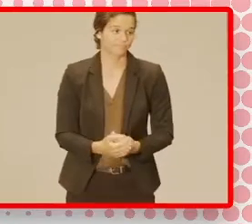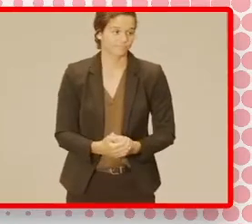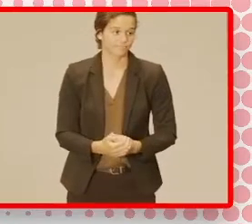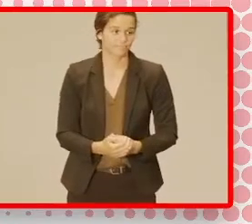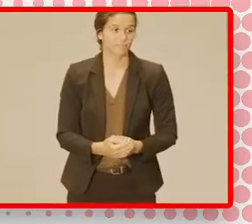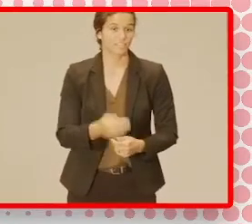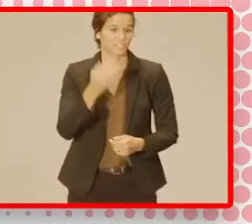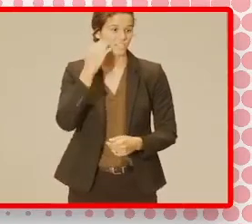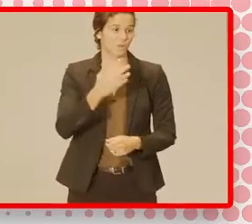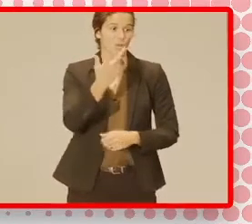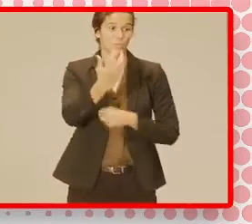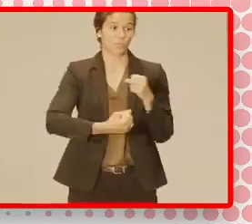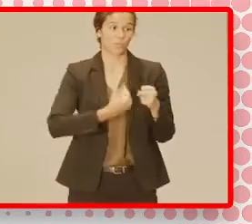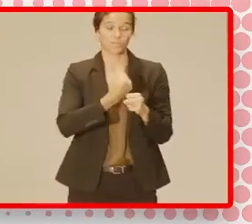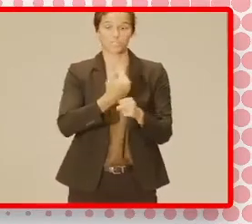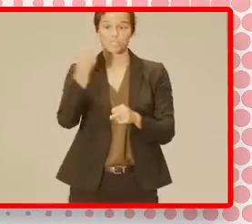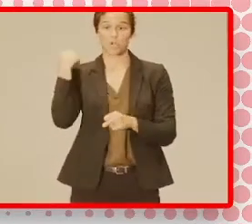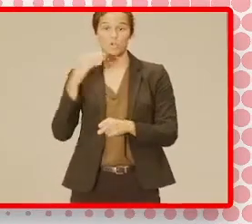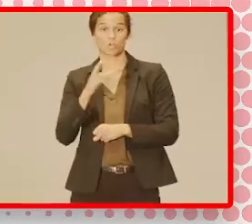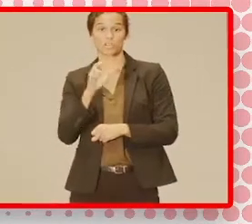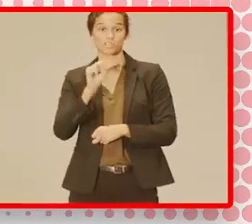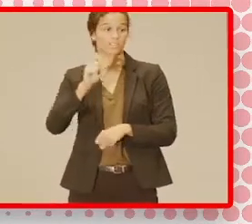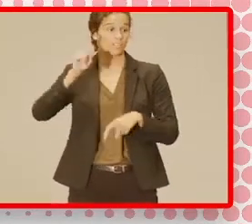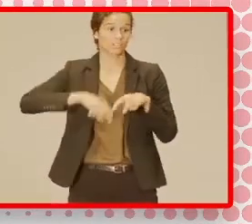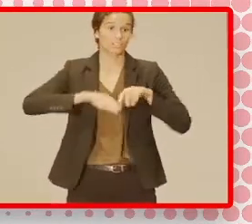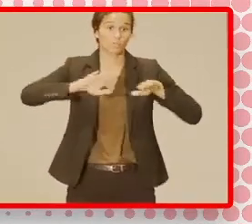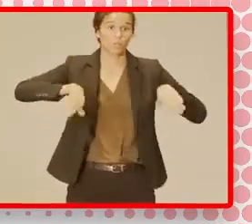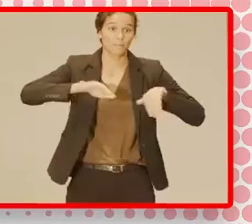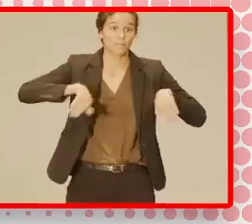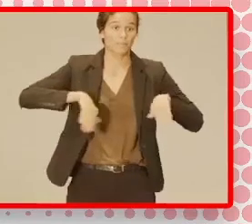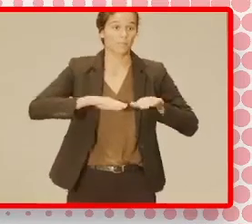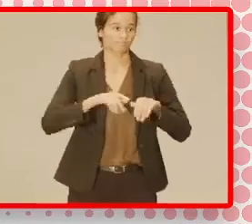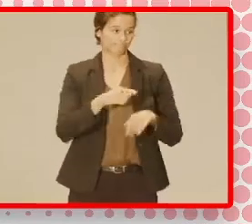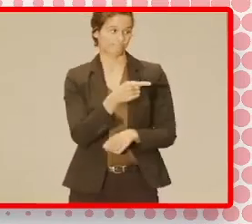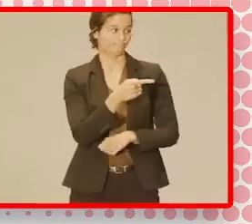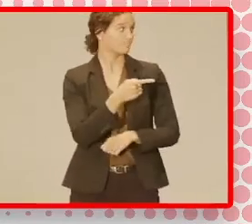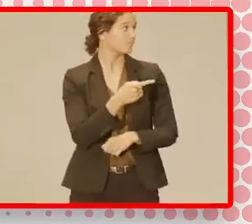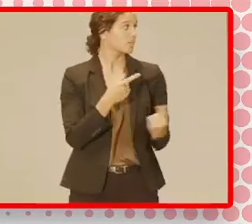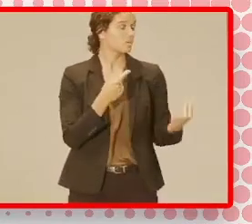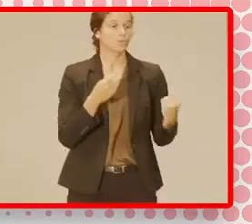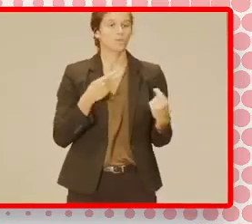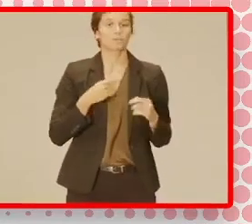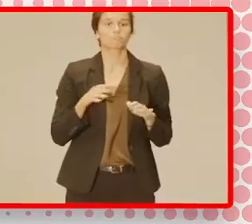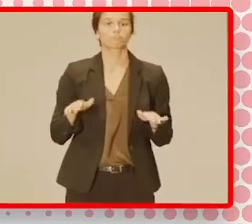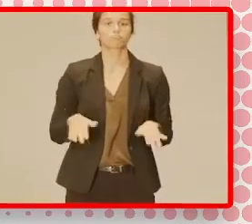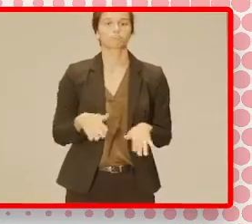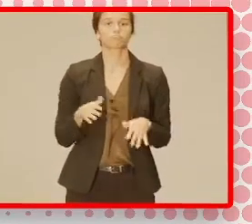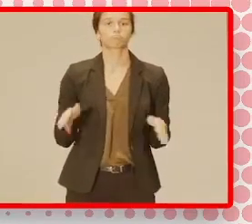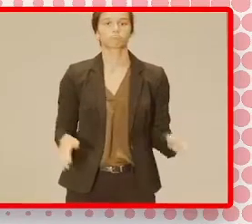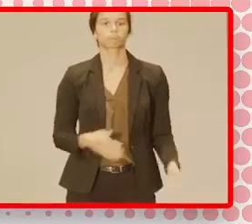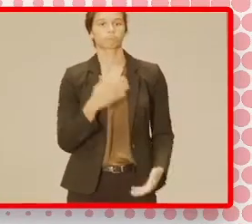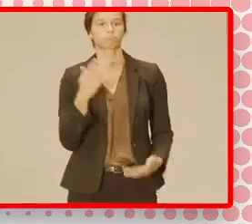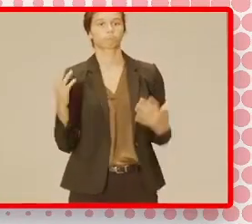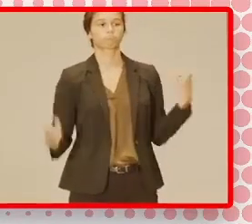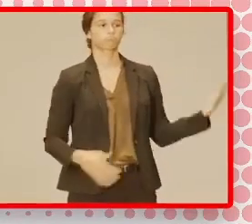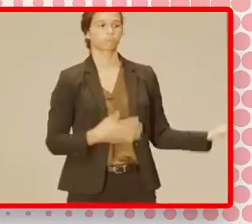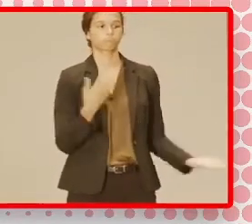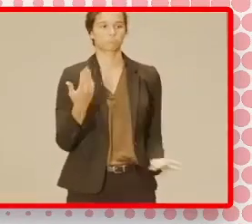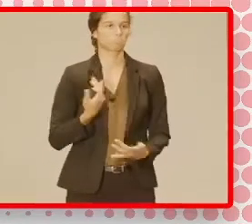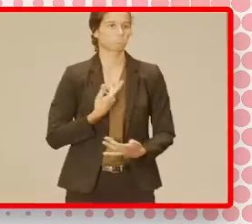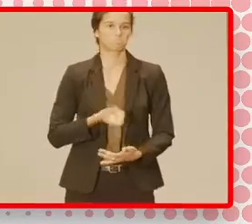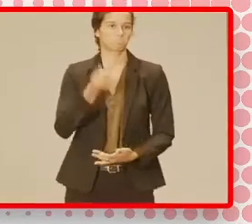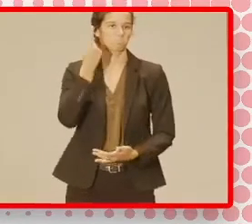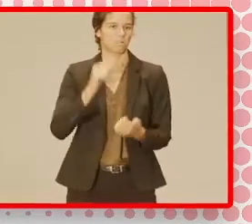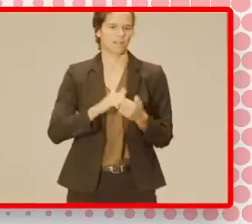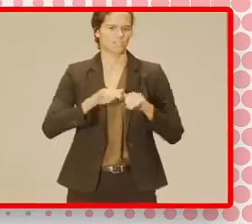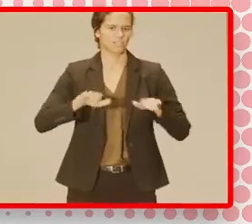swim a lap in a pool? He couldn't. He would go in the pool and do this. He couldn't swim a lap. He could barely